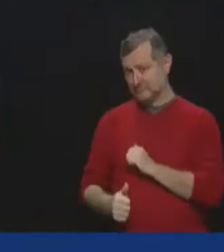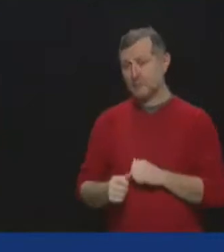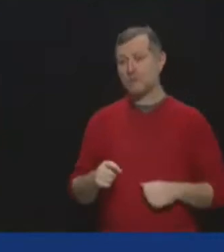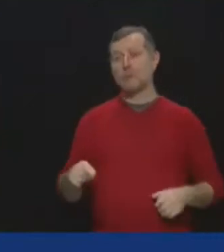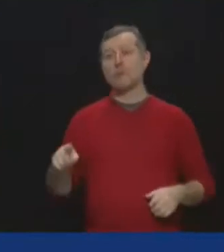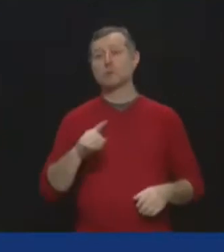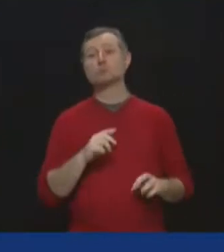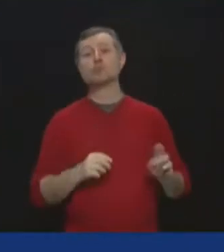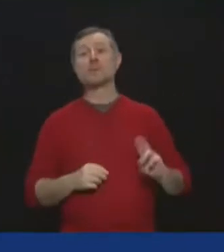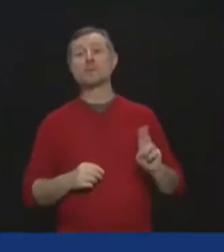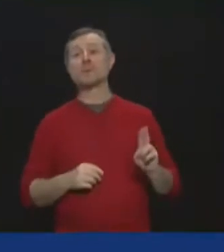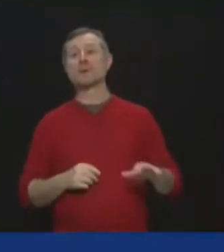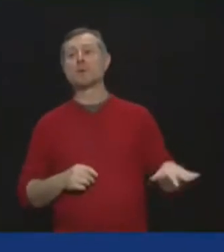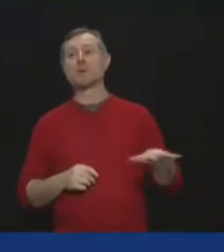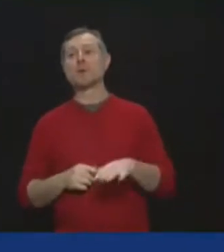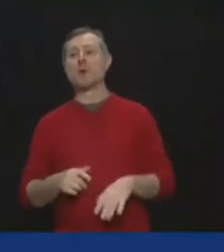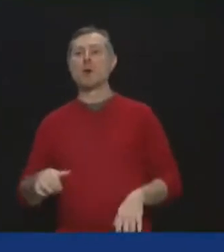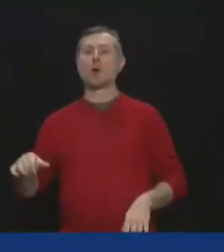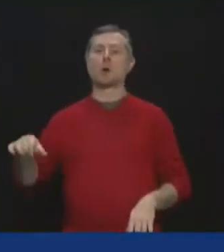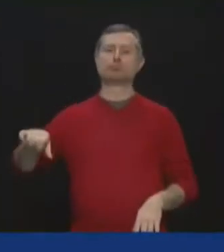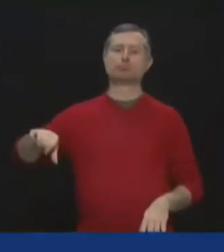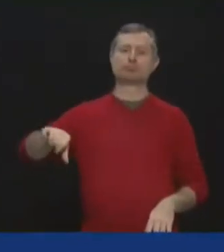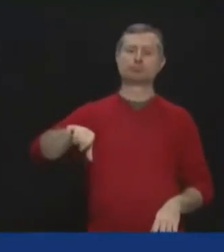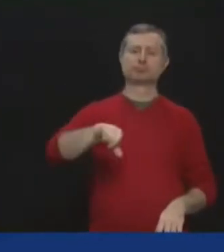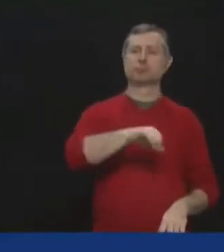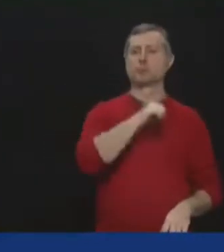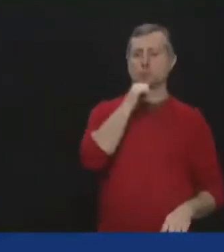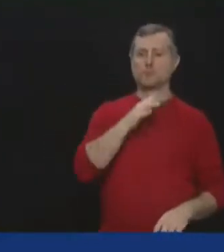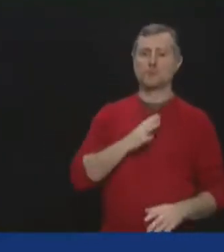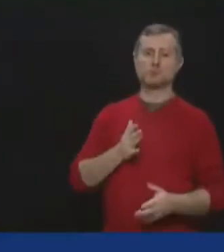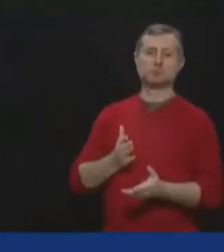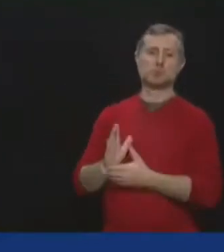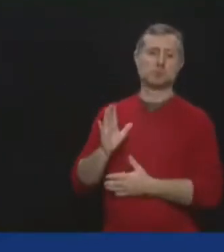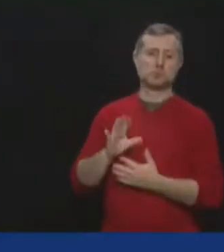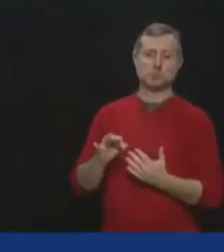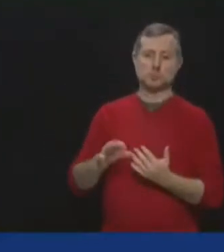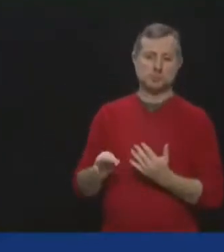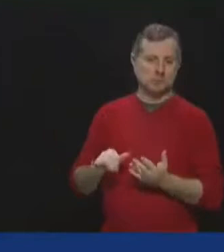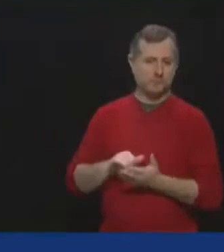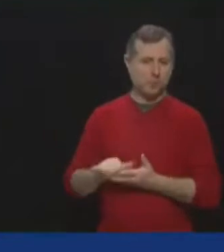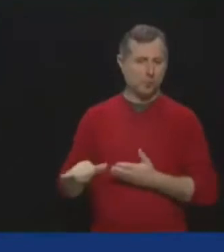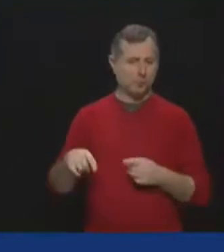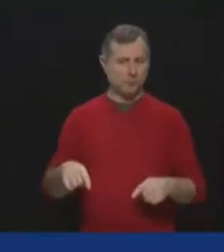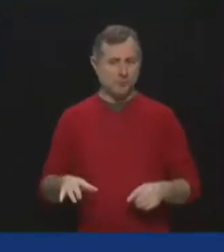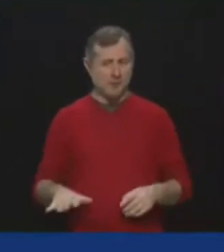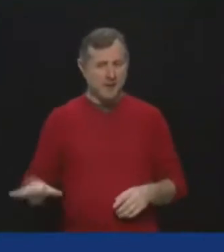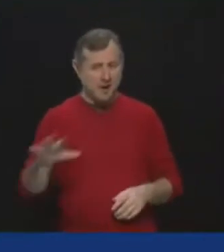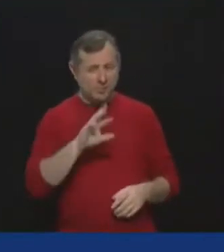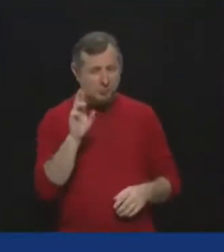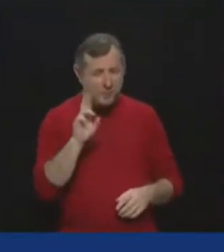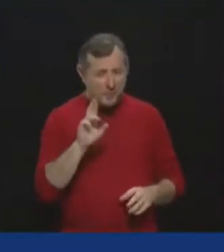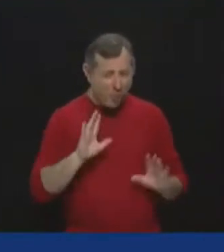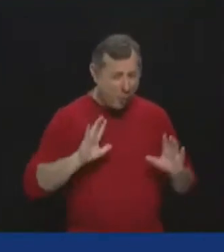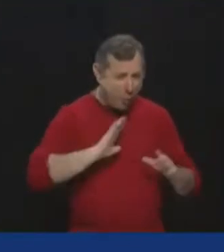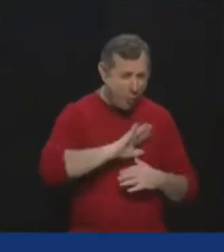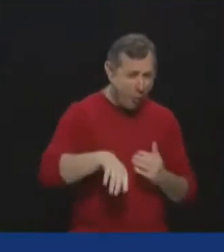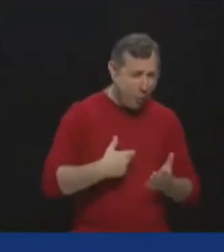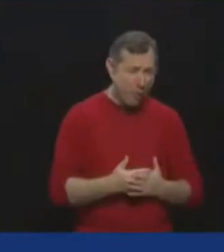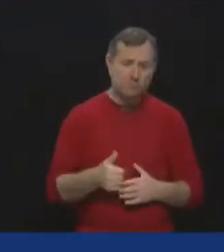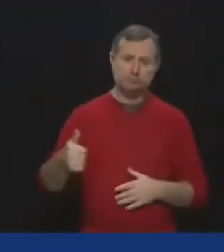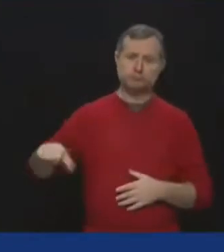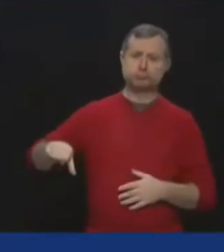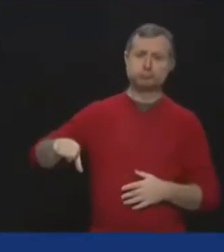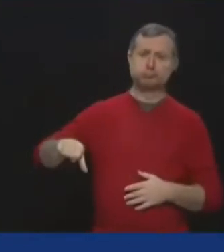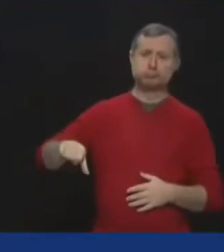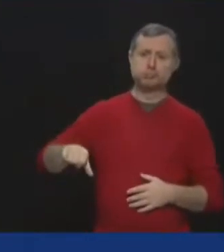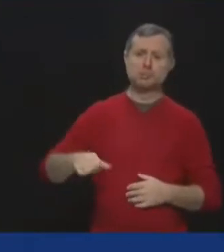voted for a woman's right to choose in New York. I'm not here to bring you down.